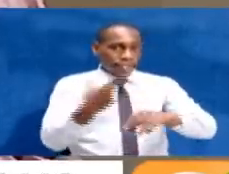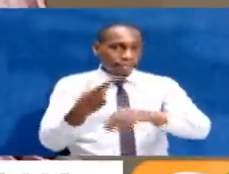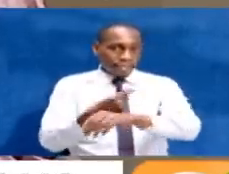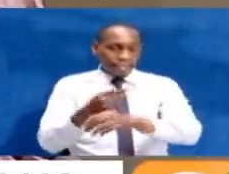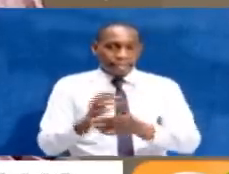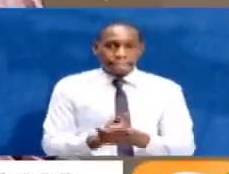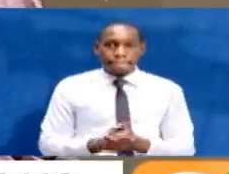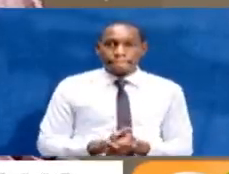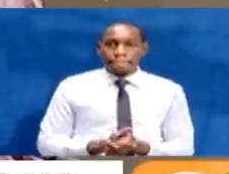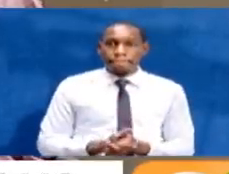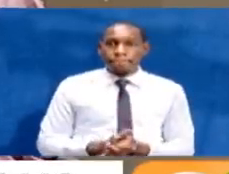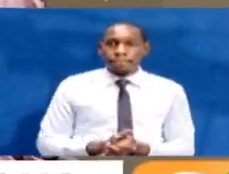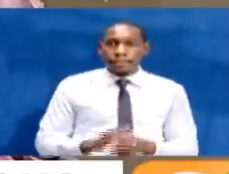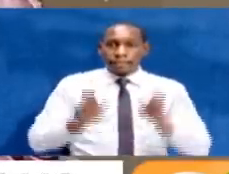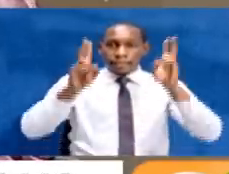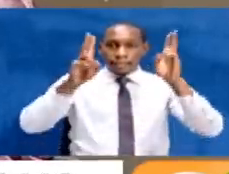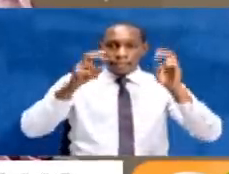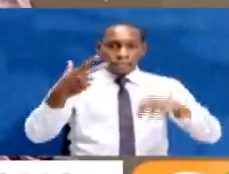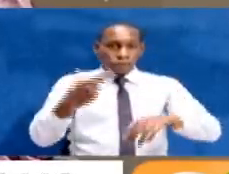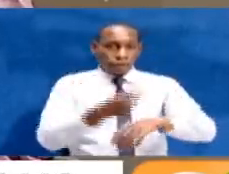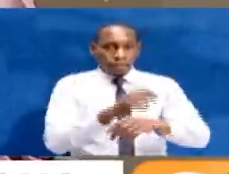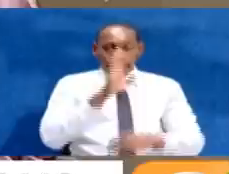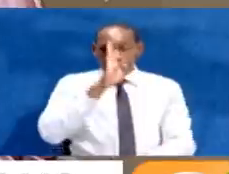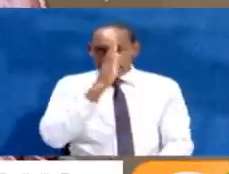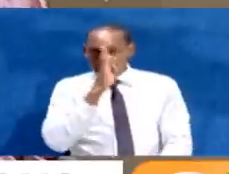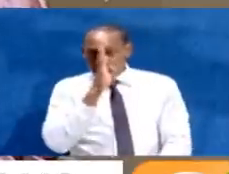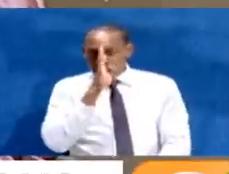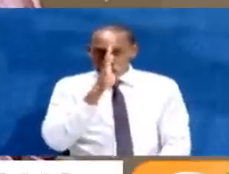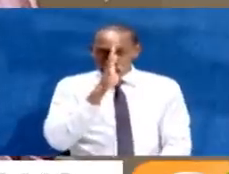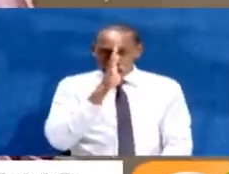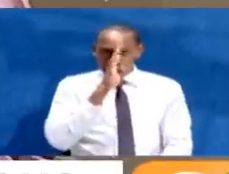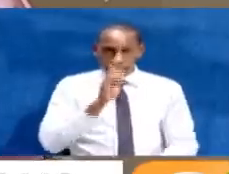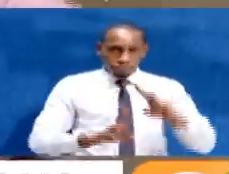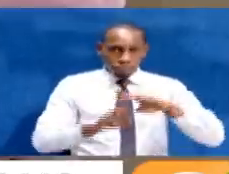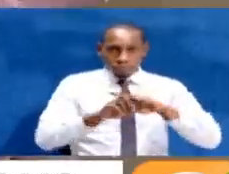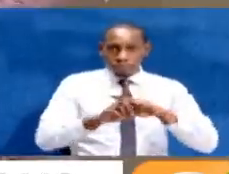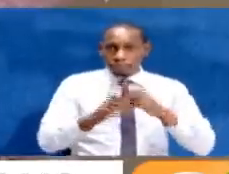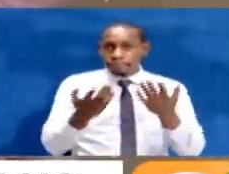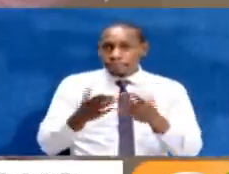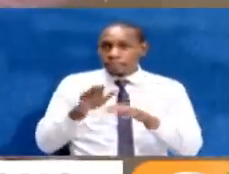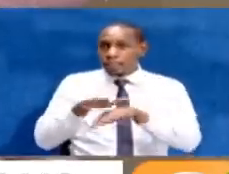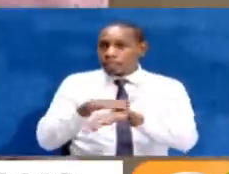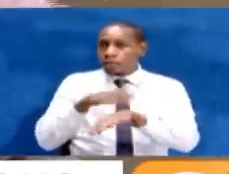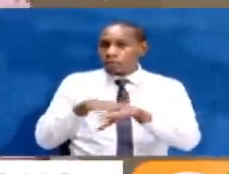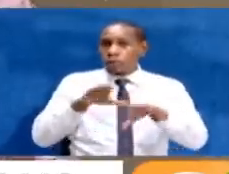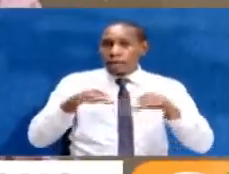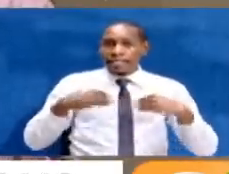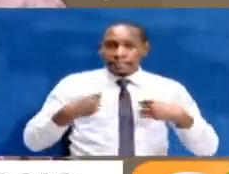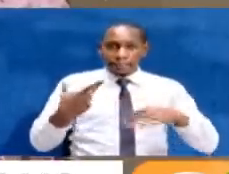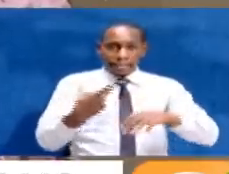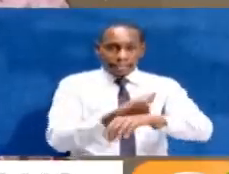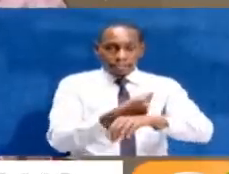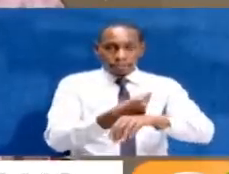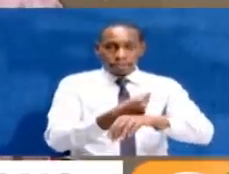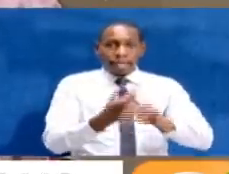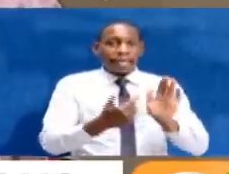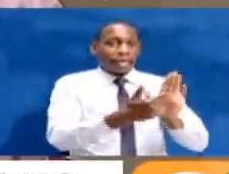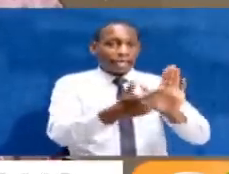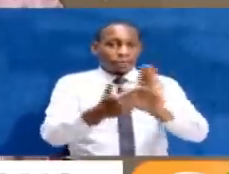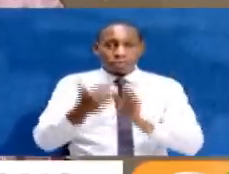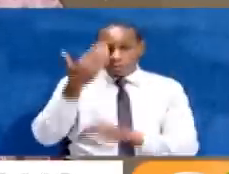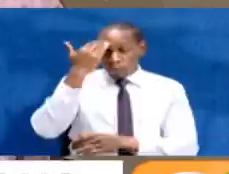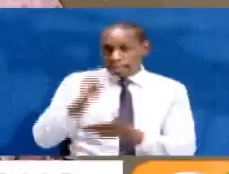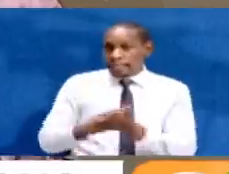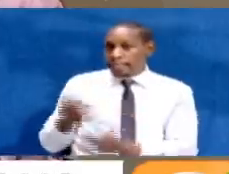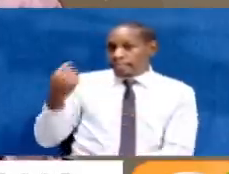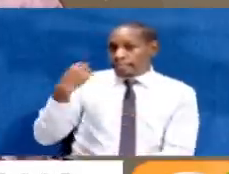vaccines. And the issue of vaccine hesitancy has come up, or the slow uptake of vaccine has come up, because as